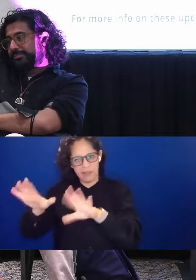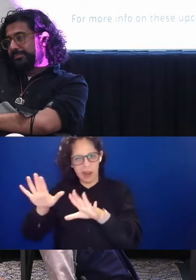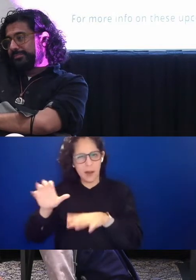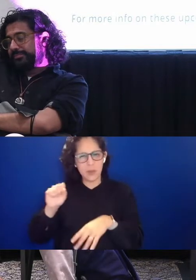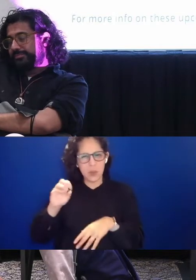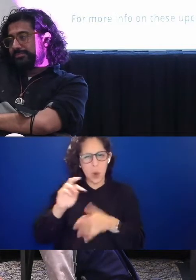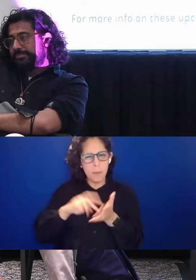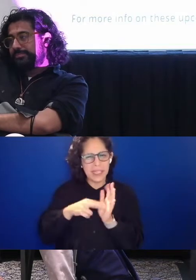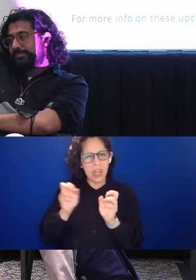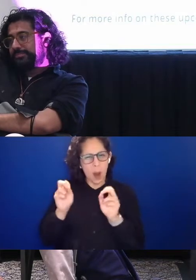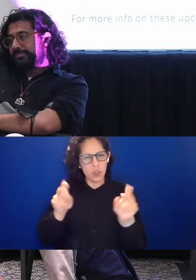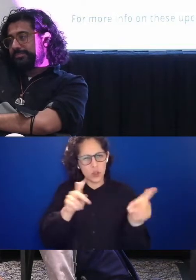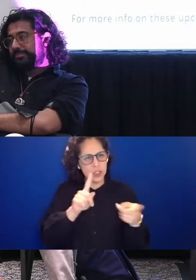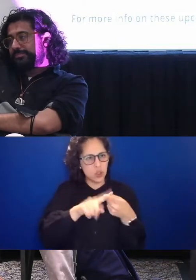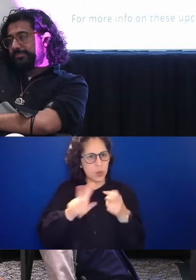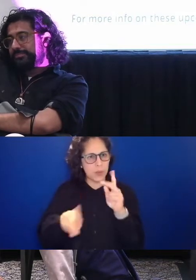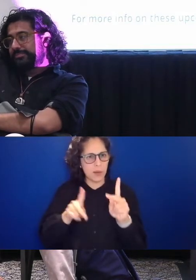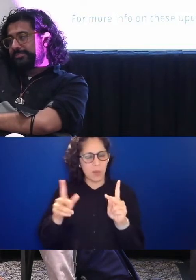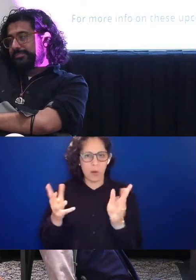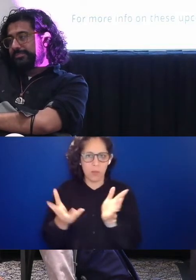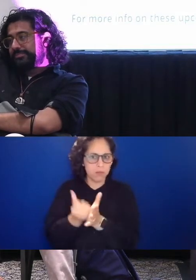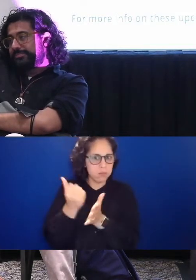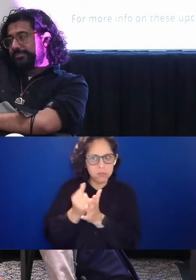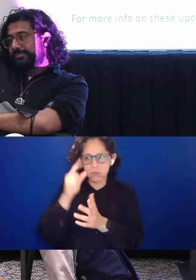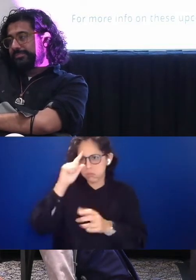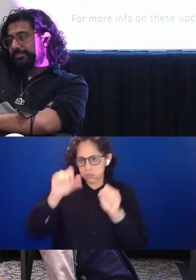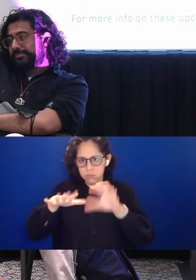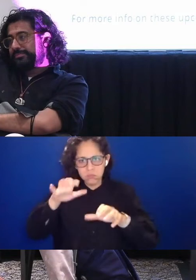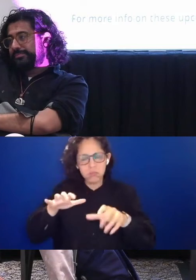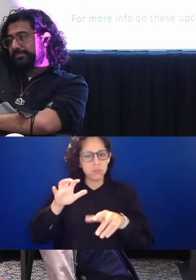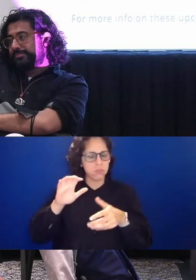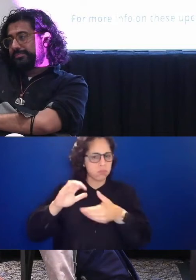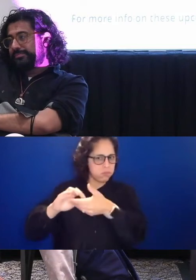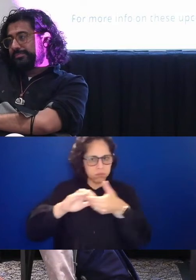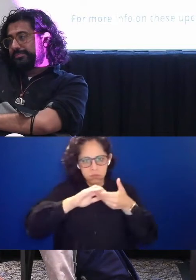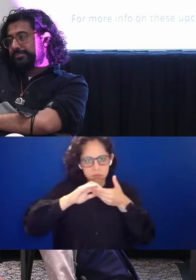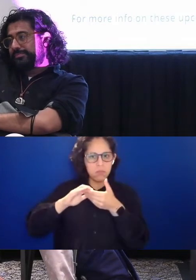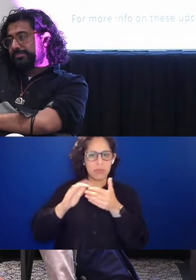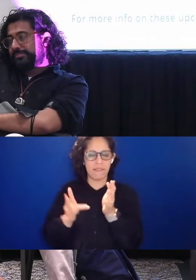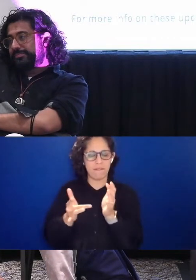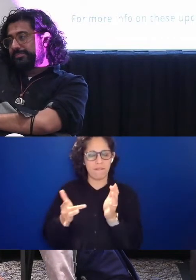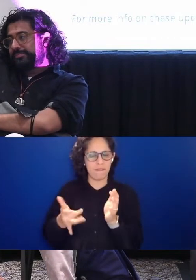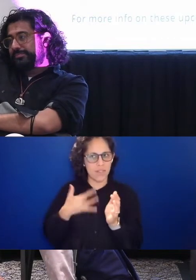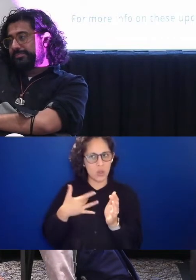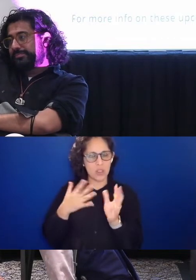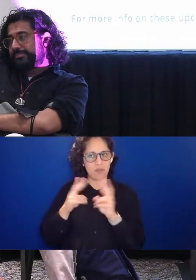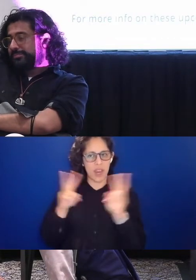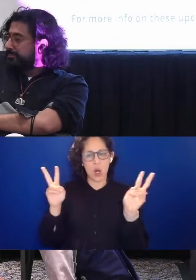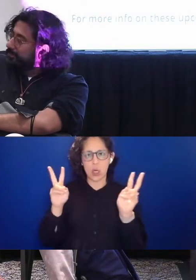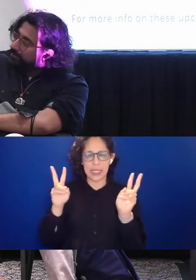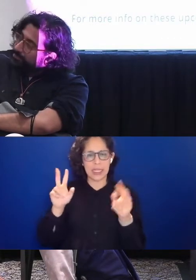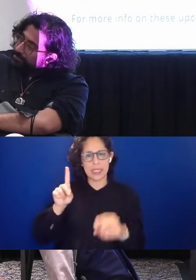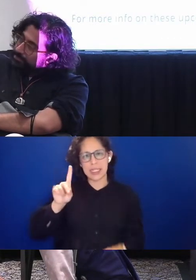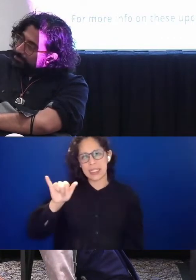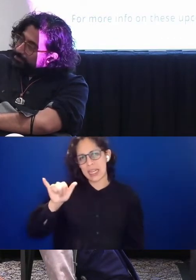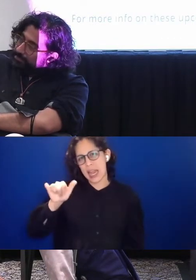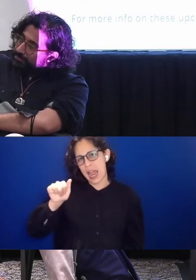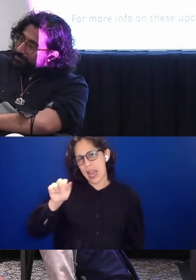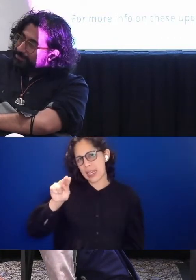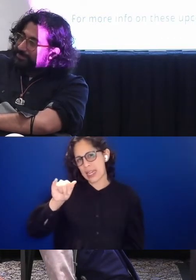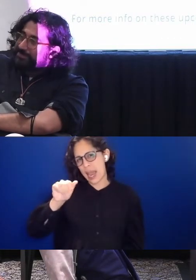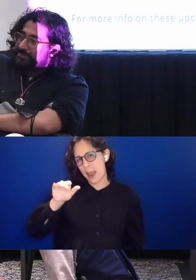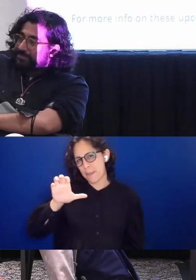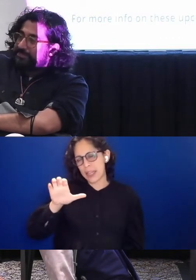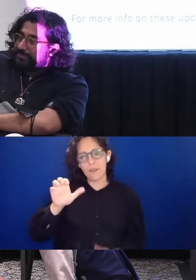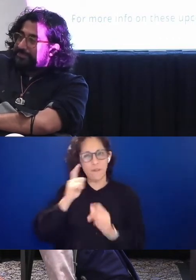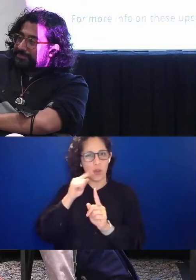really digged in and lifting it in a way that feels really dynamic in this process anyway. And I feel like the ability for the work to